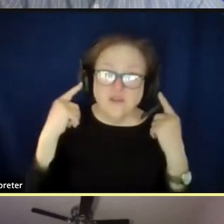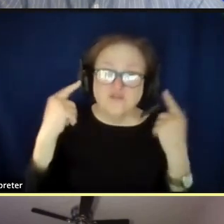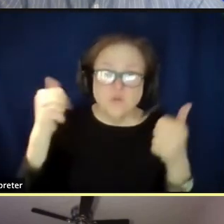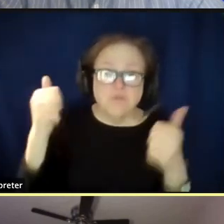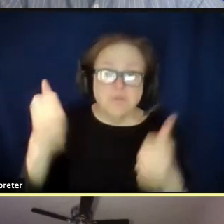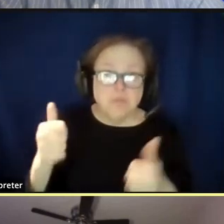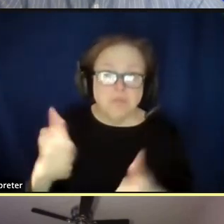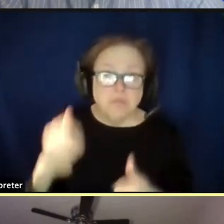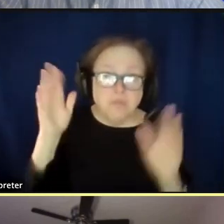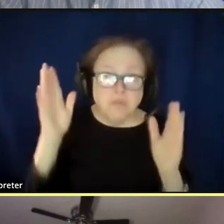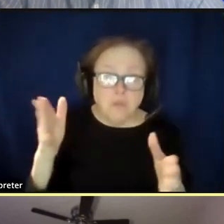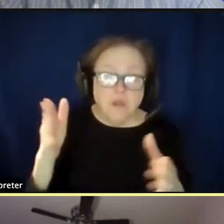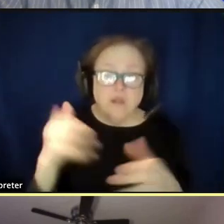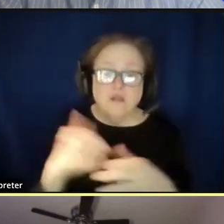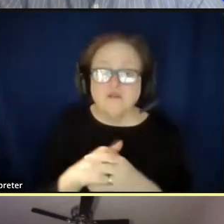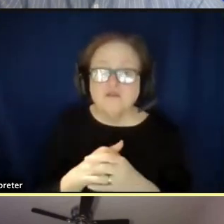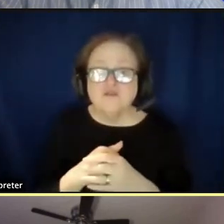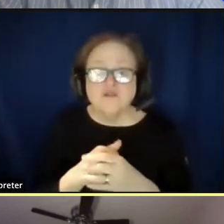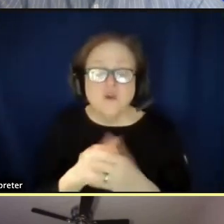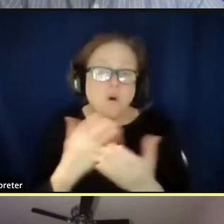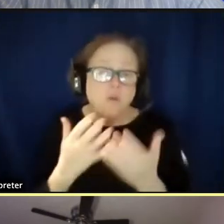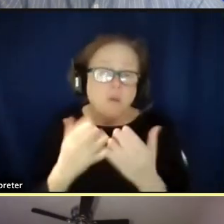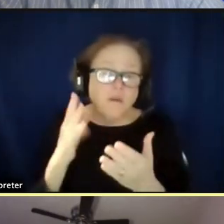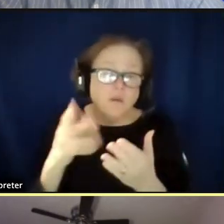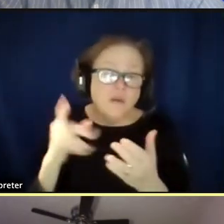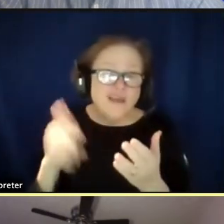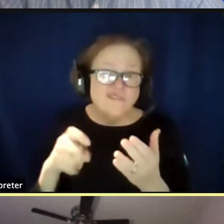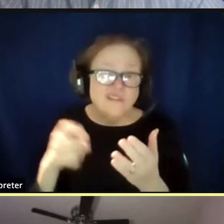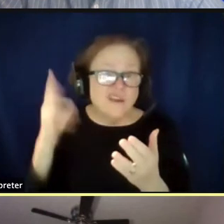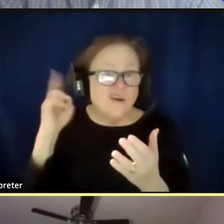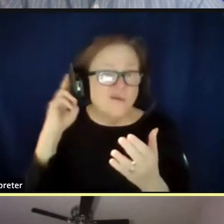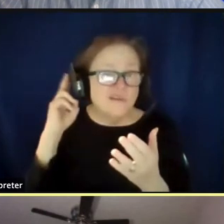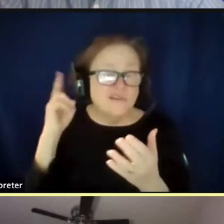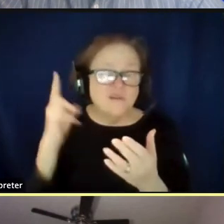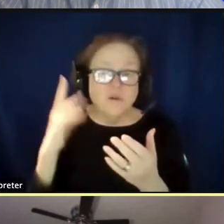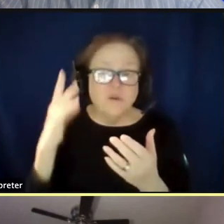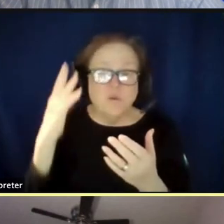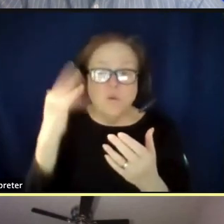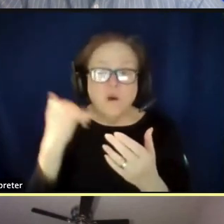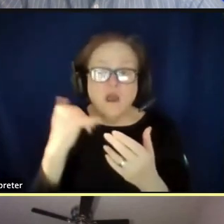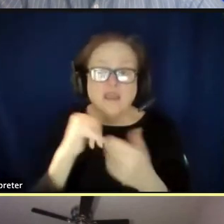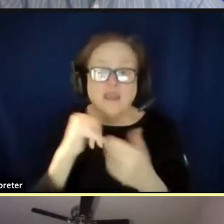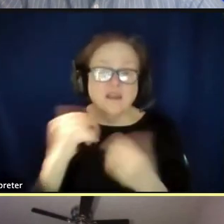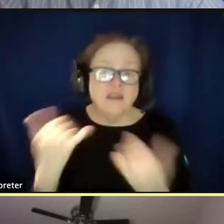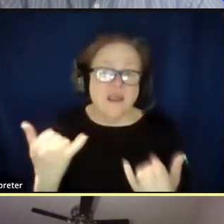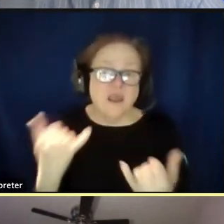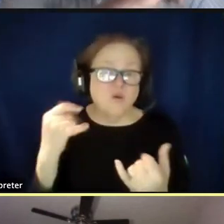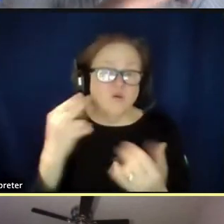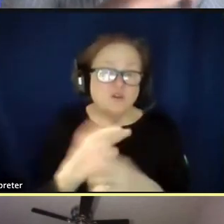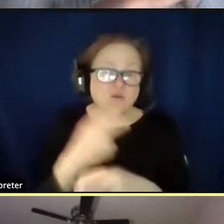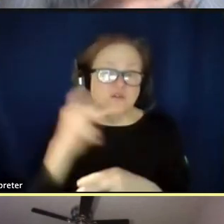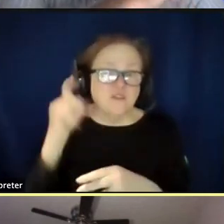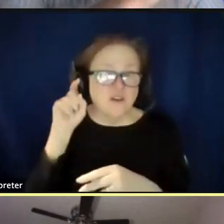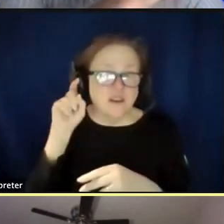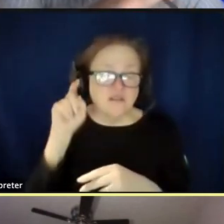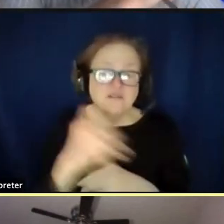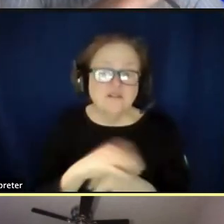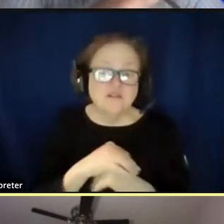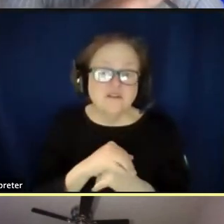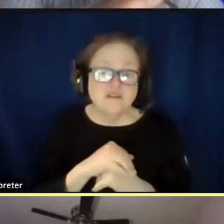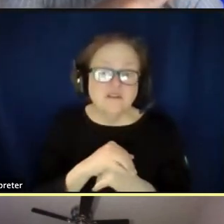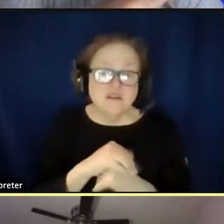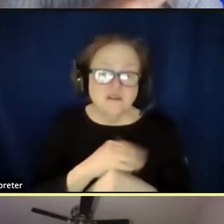So I know I'm going to have to get cochlear implants, but why should I have my hearing aids now? I have so much confidence